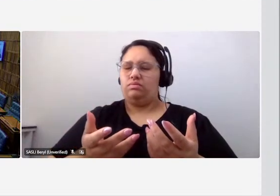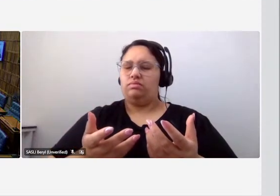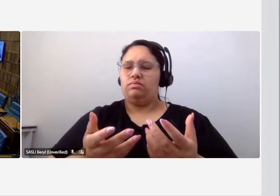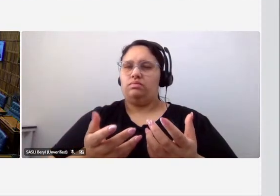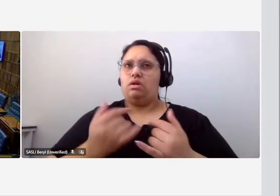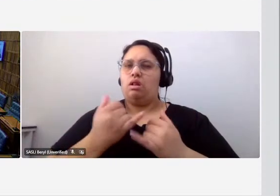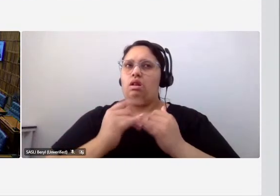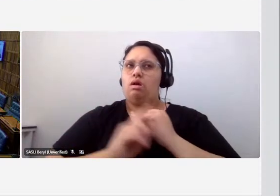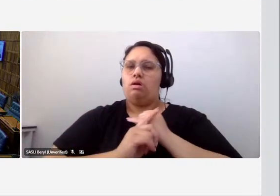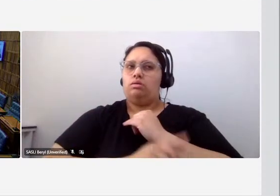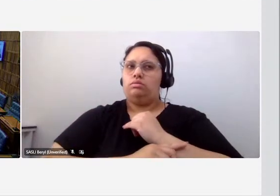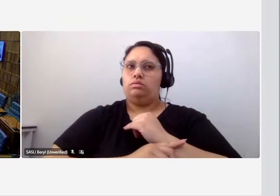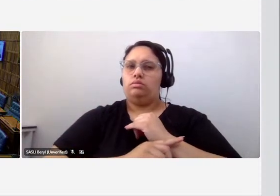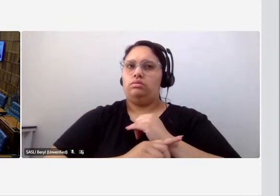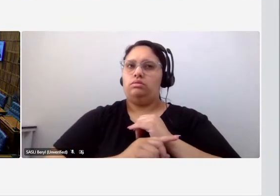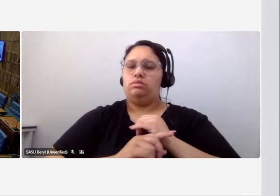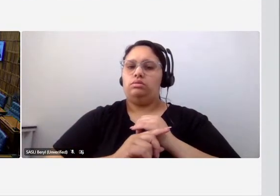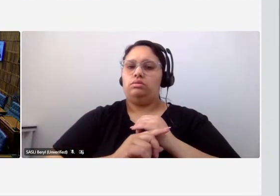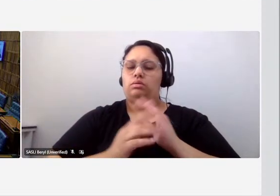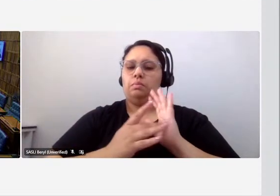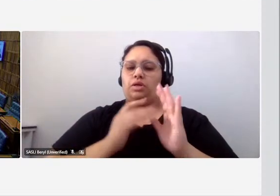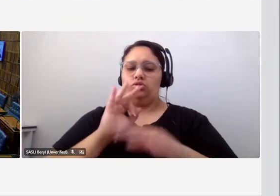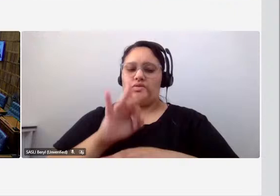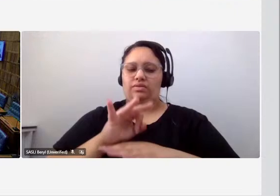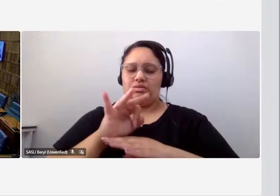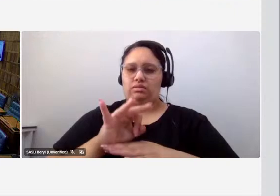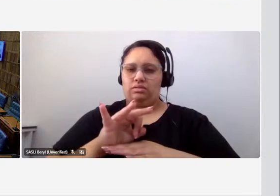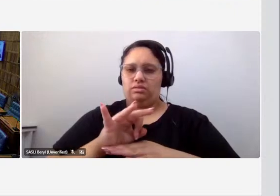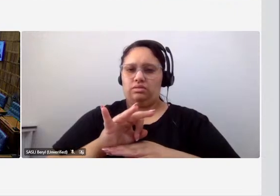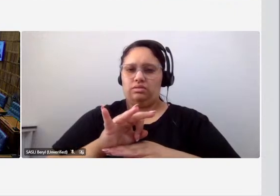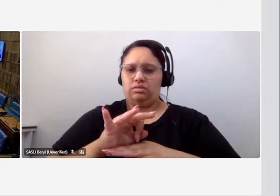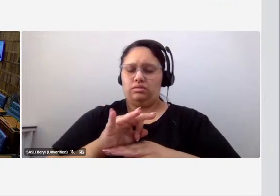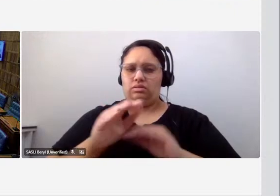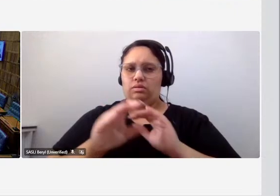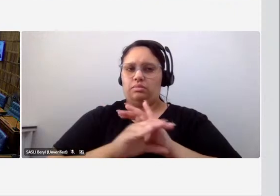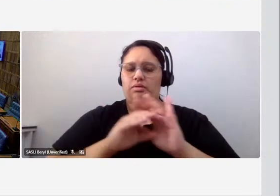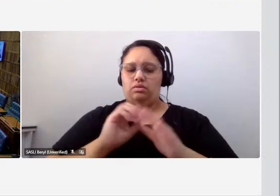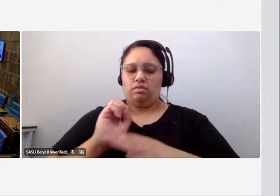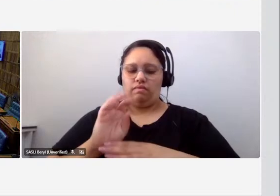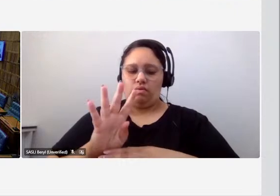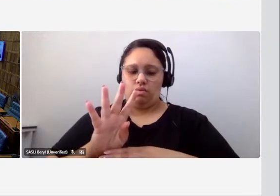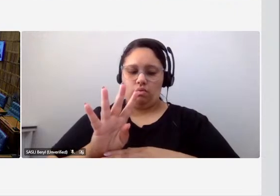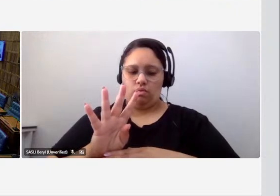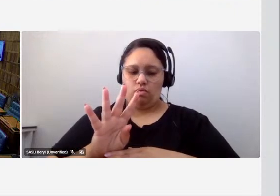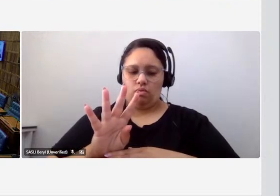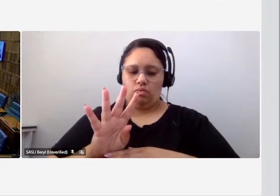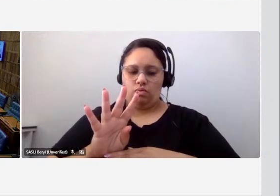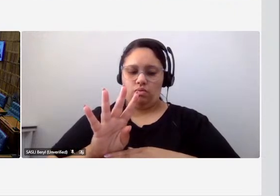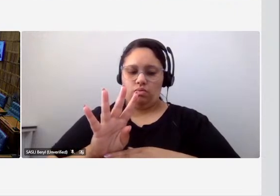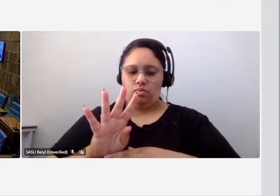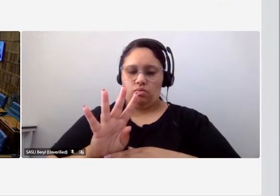The last one, I mean, page 13, paragraph 4.